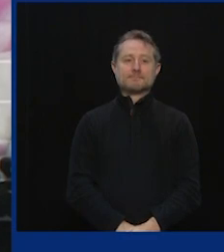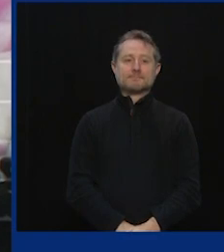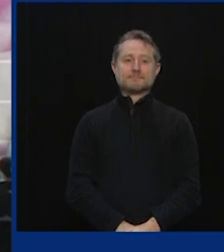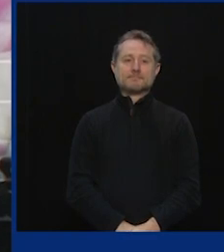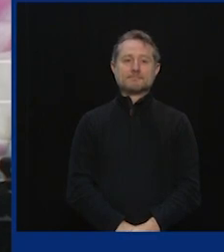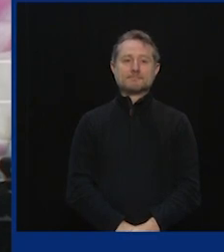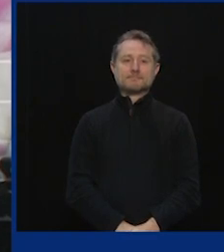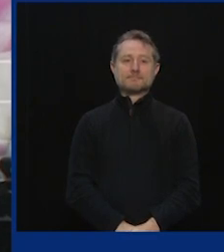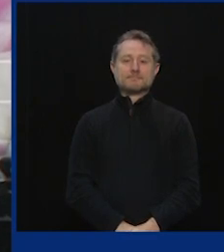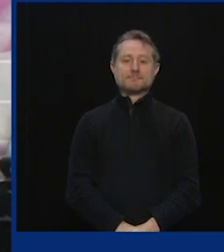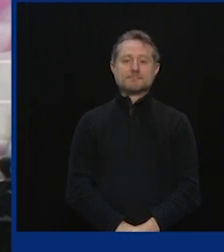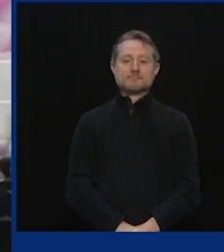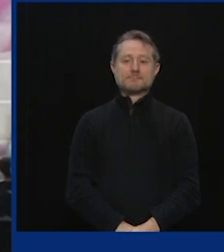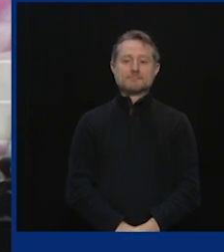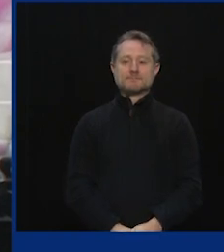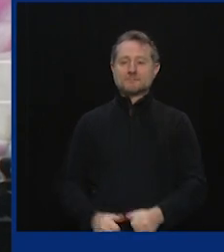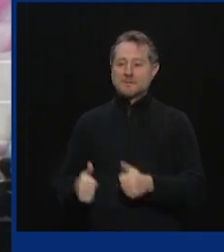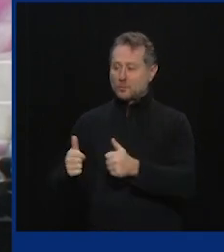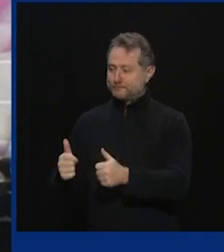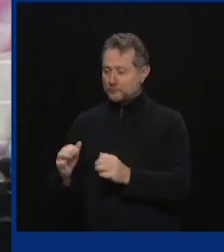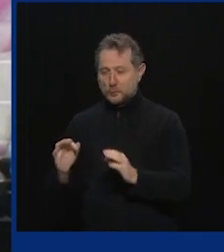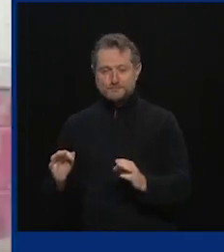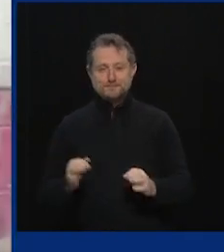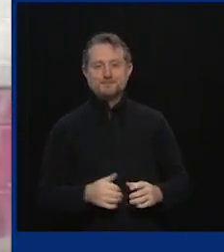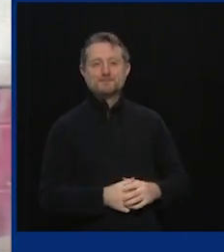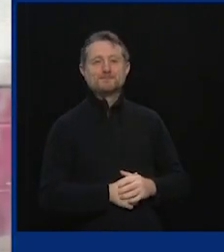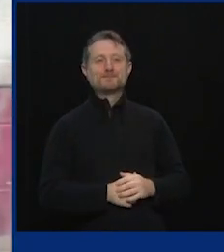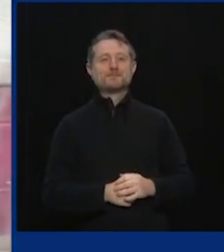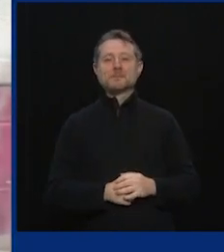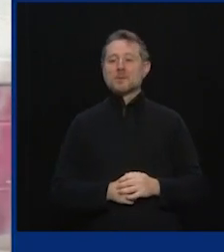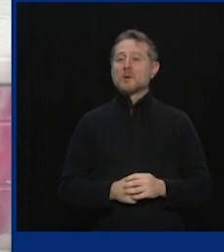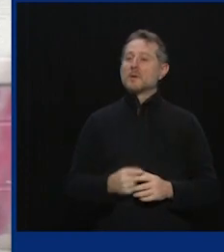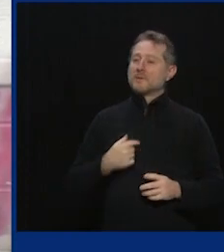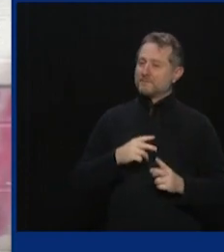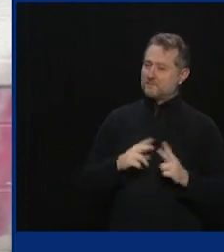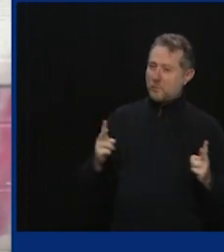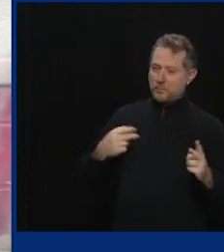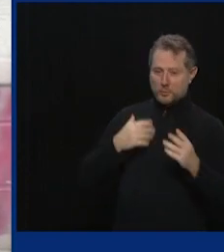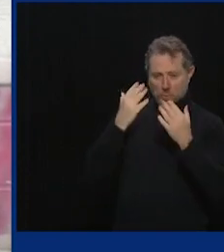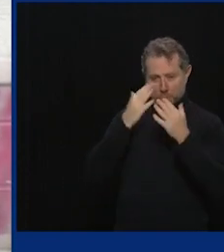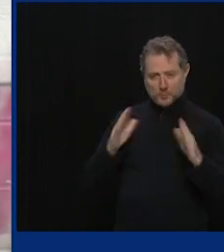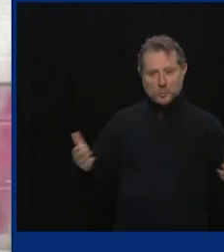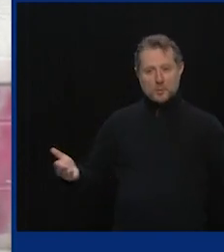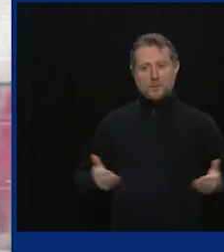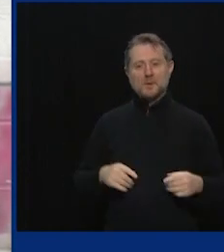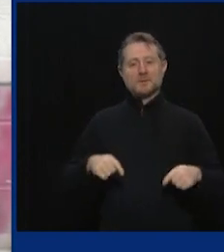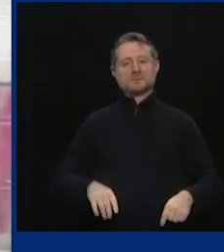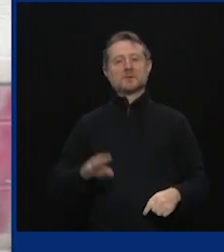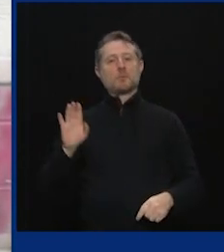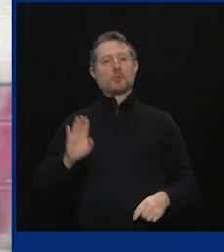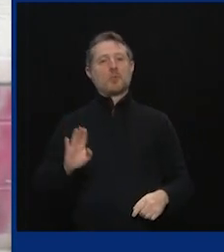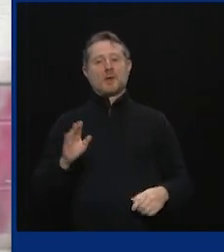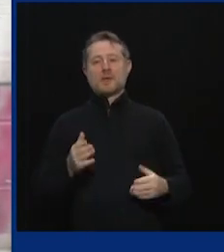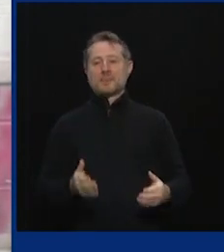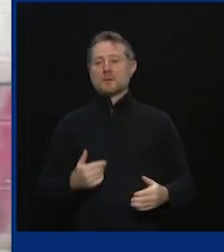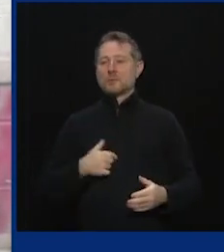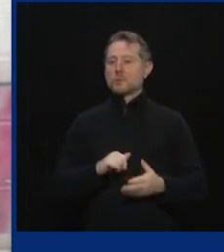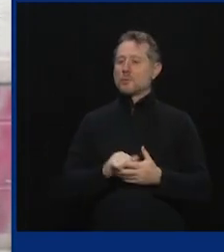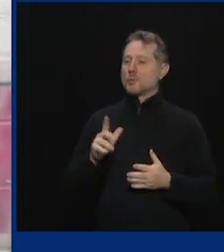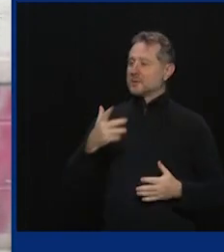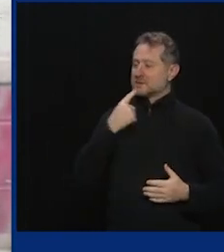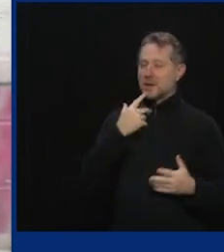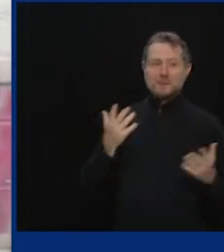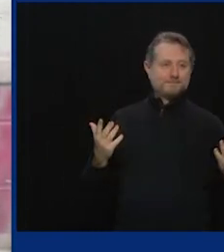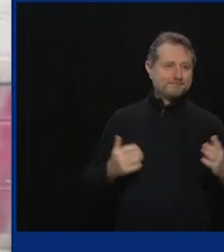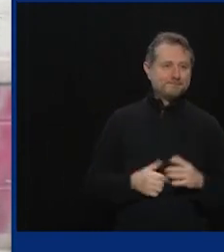That's okay. We are welcoming here in Brooklyn. That's all we have to say.